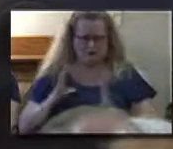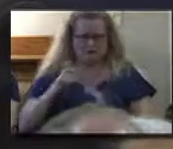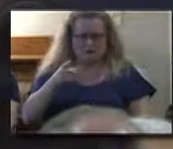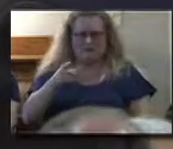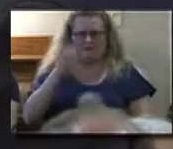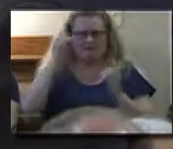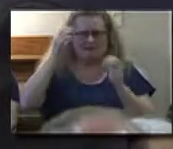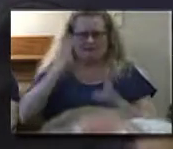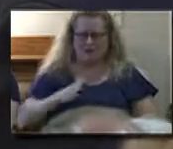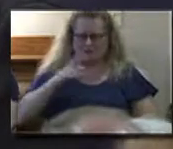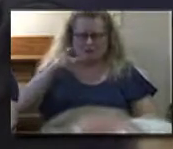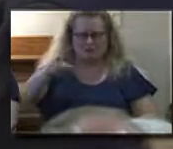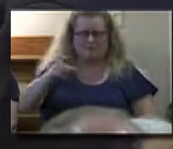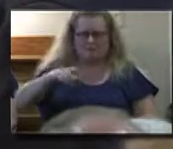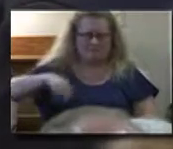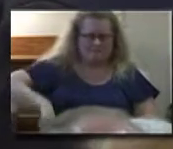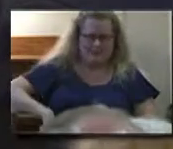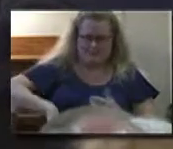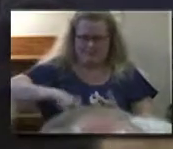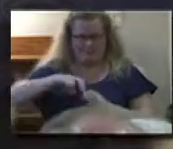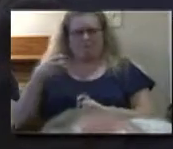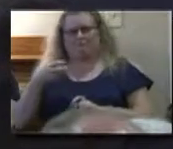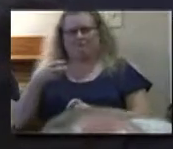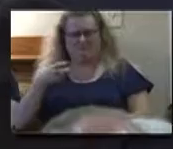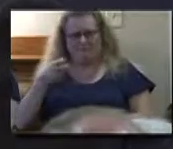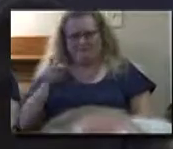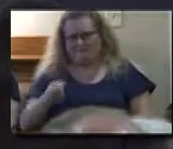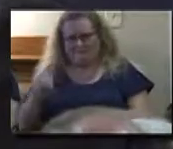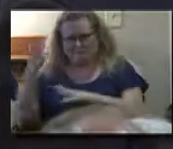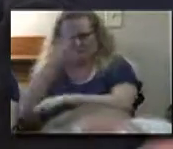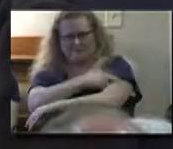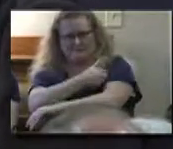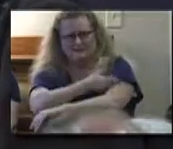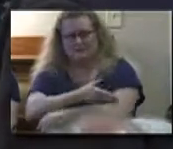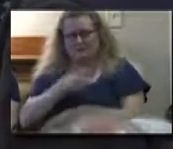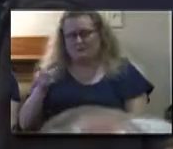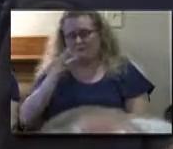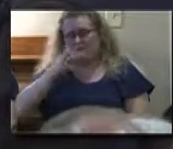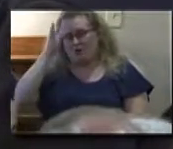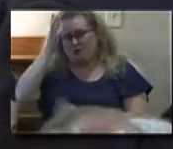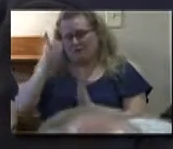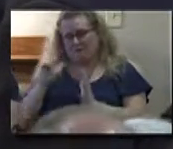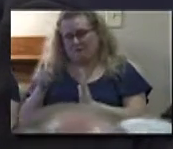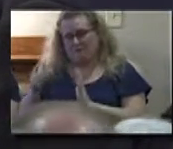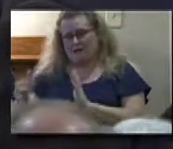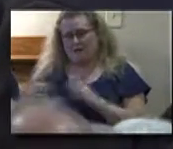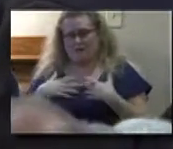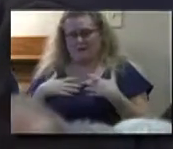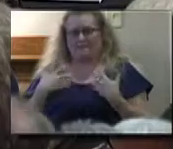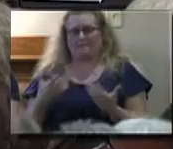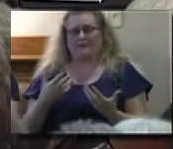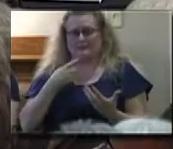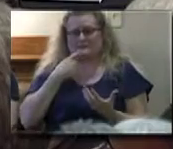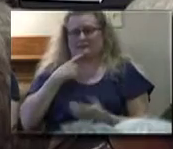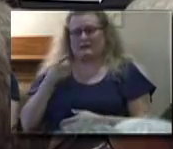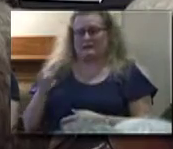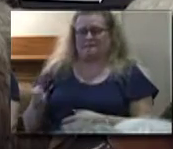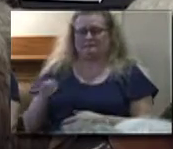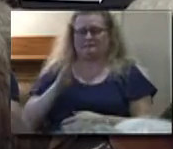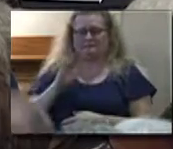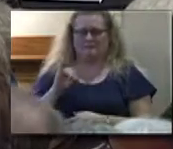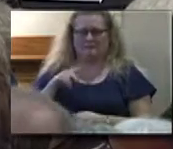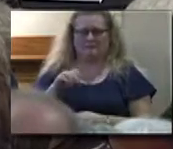put the teacher's back out. Teacher had to go to the hospital. The parents later admitted to the school that she was on bipolar